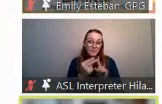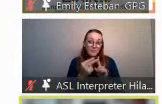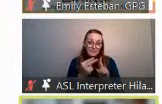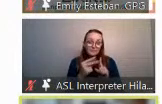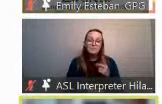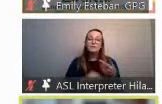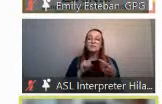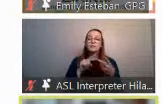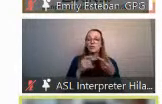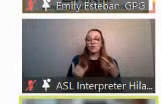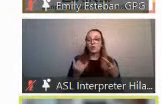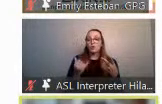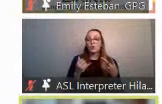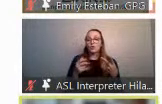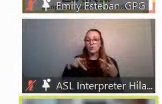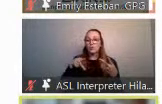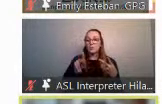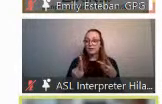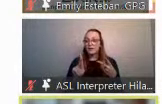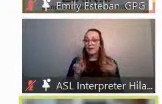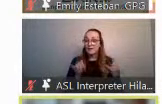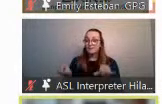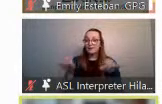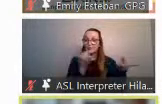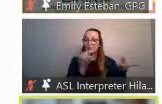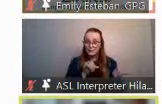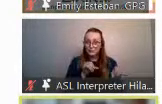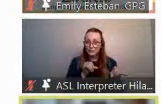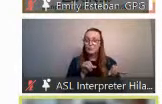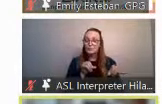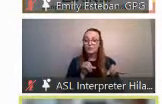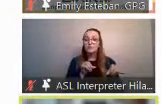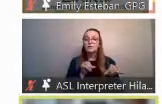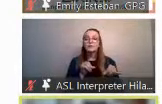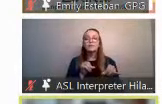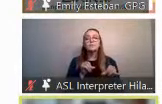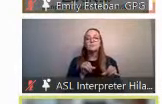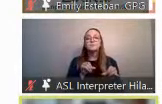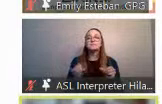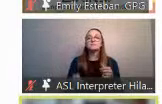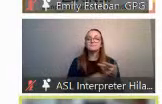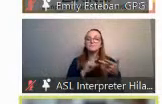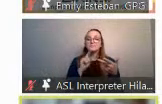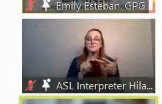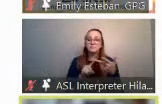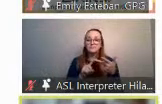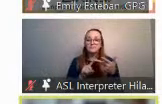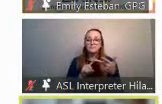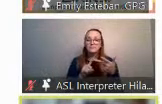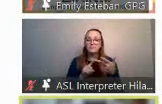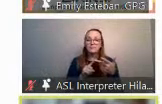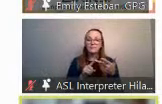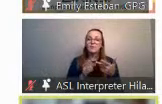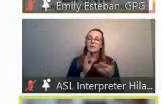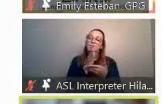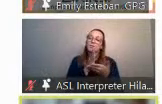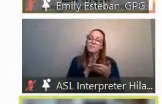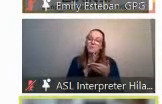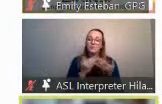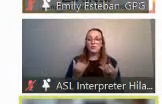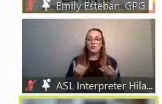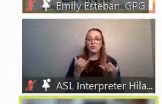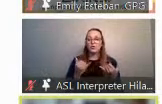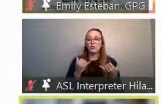preschool standards across settings, including veterans, and part of the current preschool program landscape